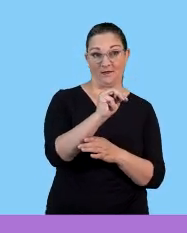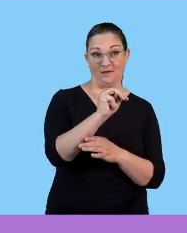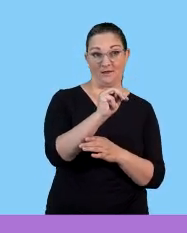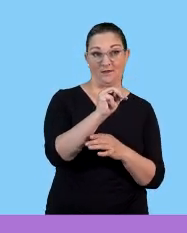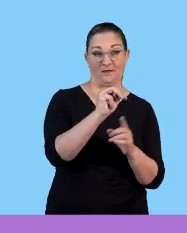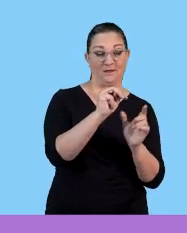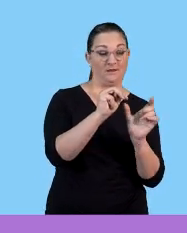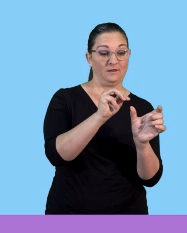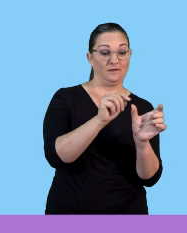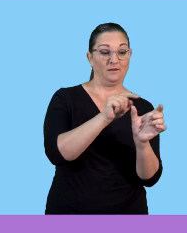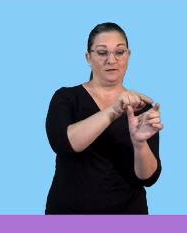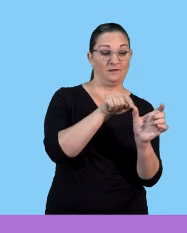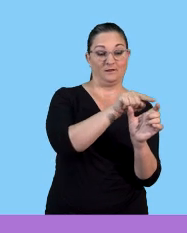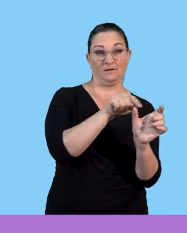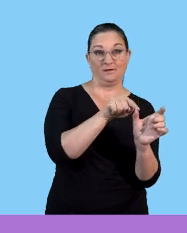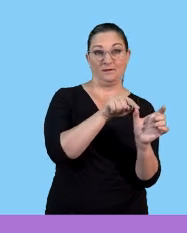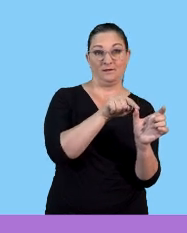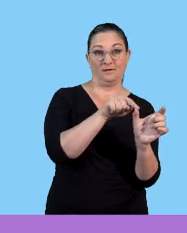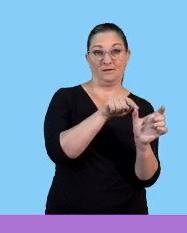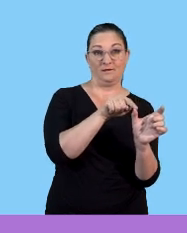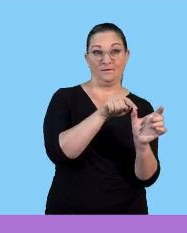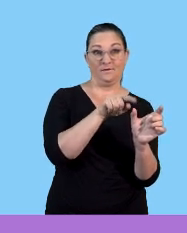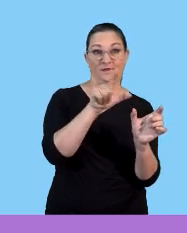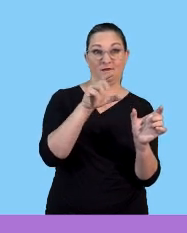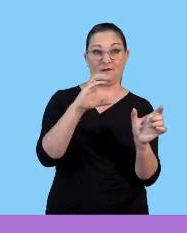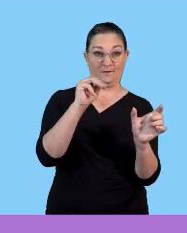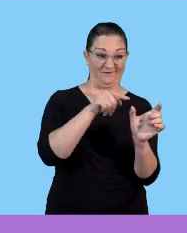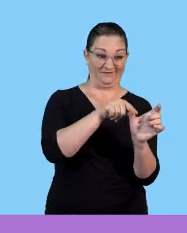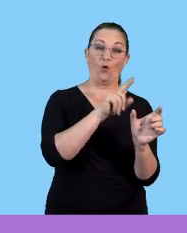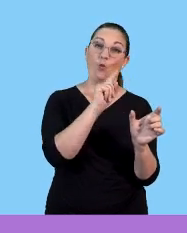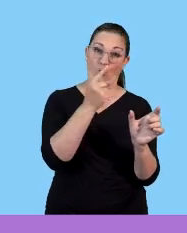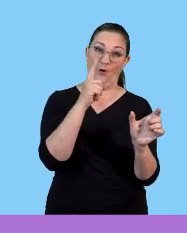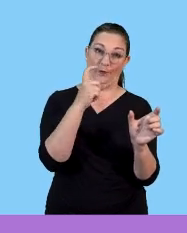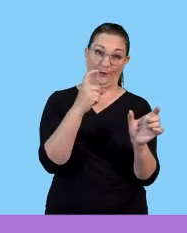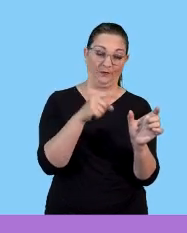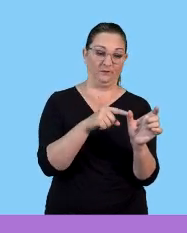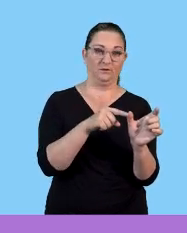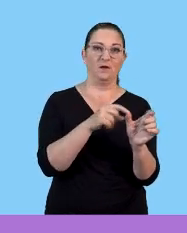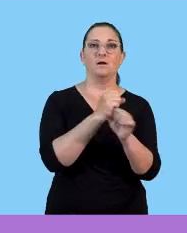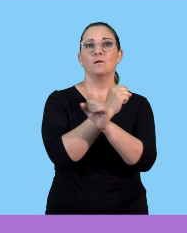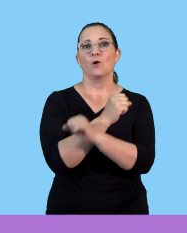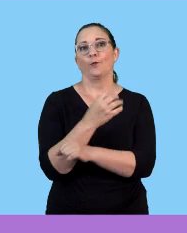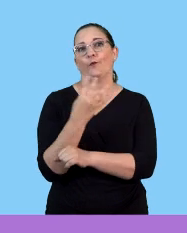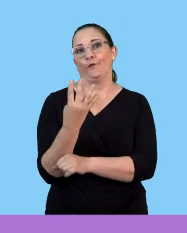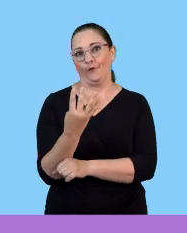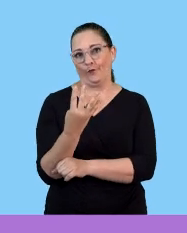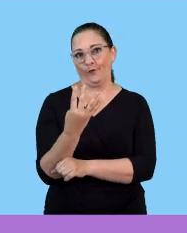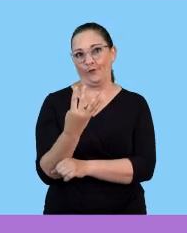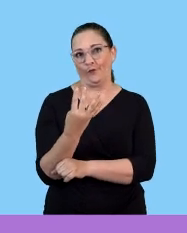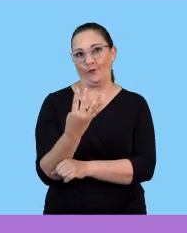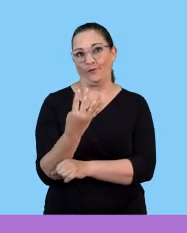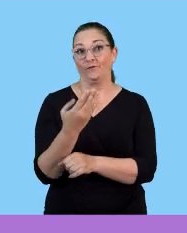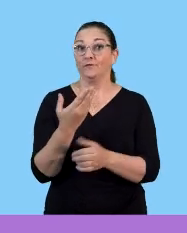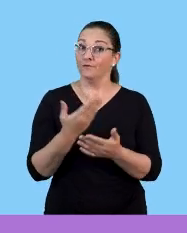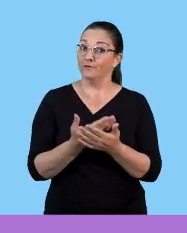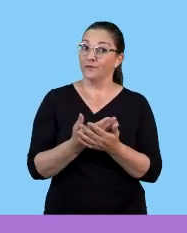7 centimeters. Oh, that's a bit skew. 7 centimeters is 1 candle. Multiply that by 4,